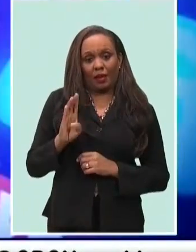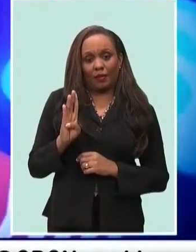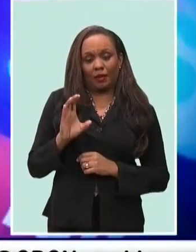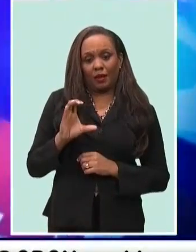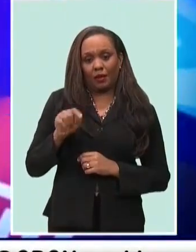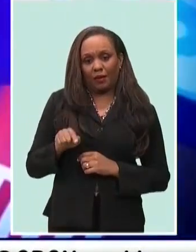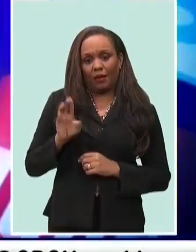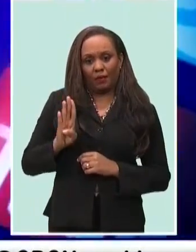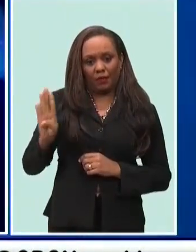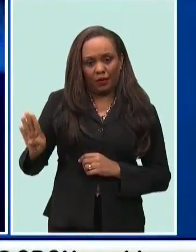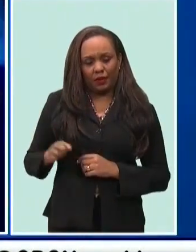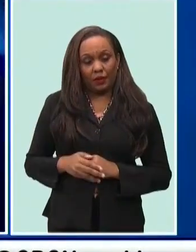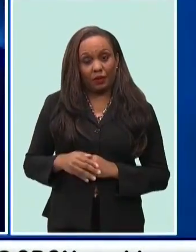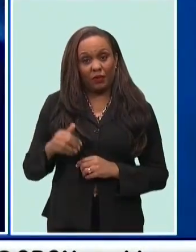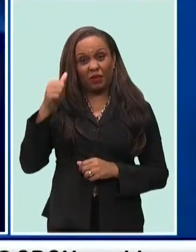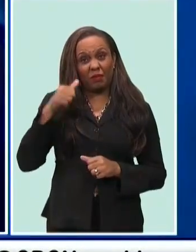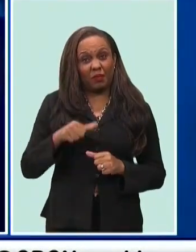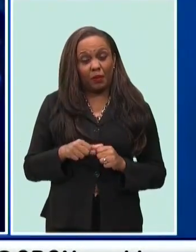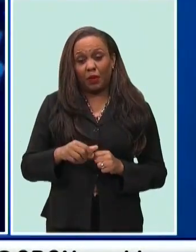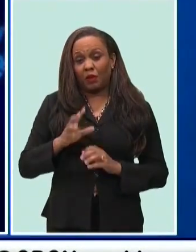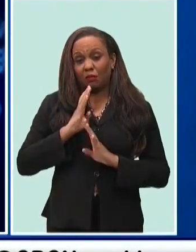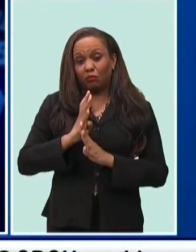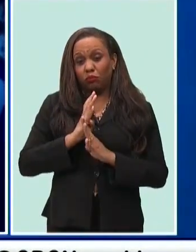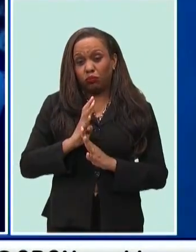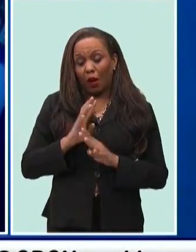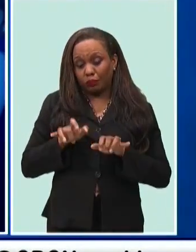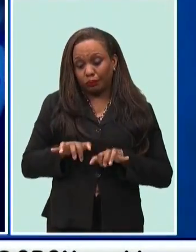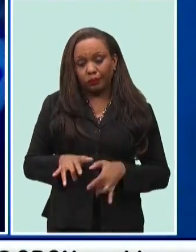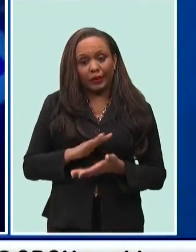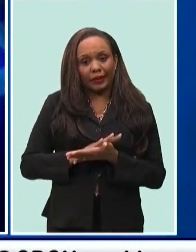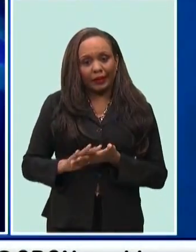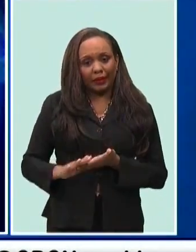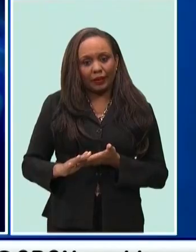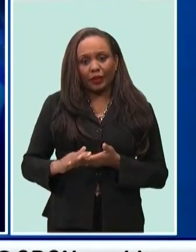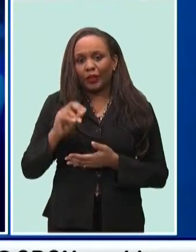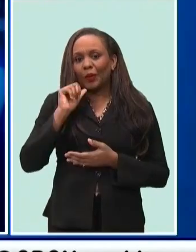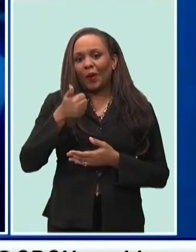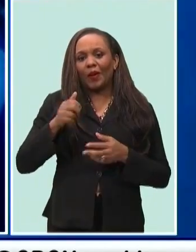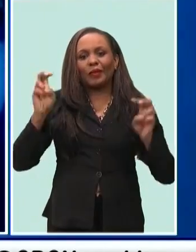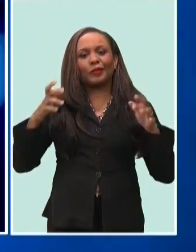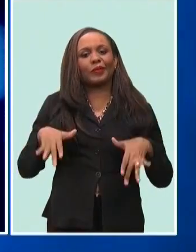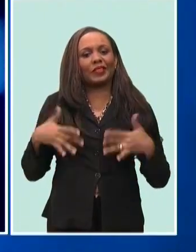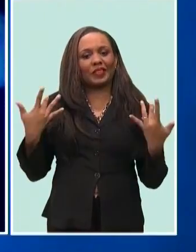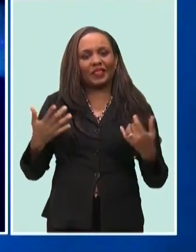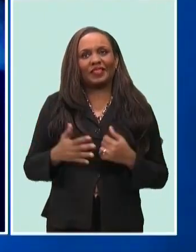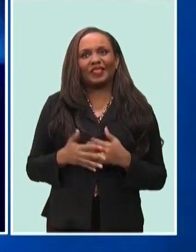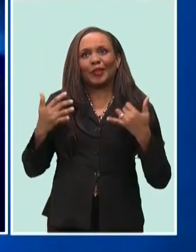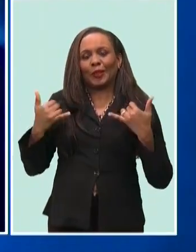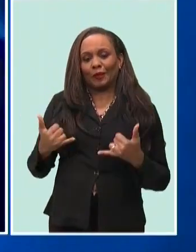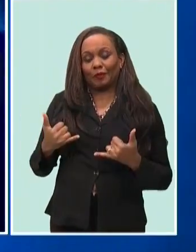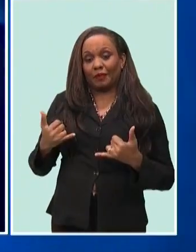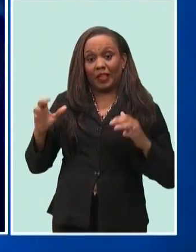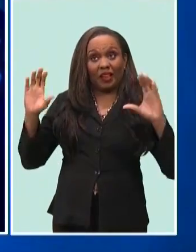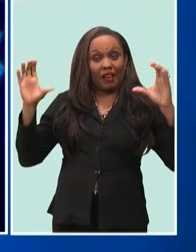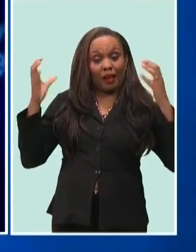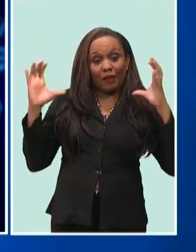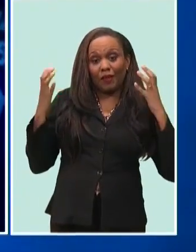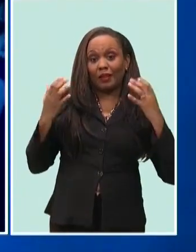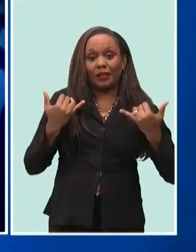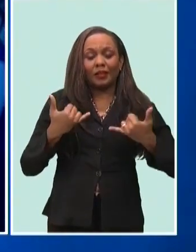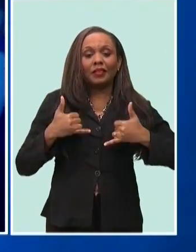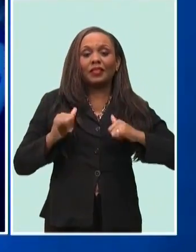nca@cbc.bb. Remember to keep your comments clean, and we'll see you tomorrow for another look at What's Trending. Now, Lisa, Carnival is still dominating